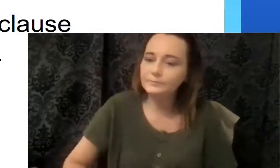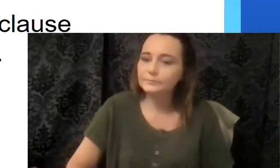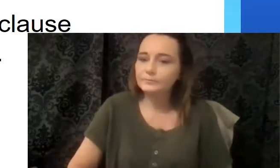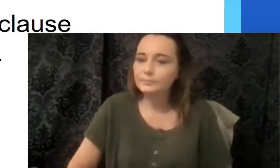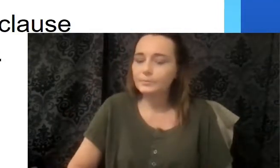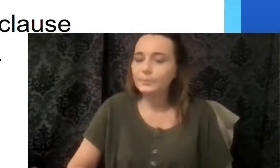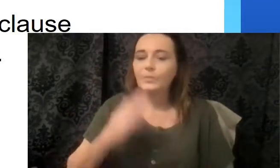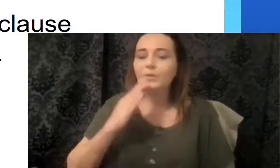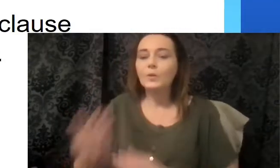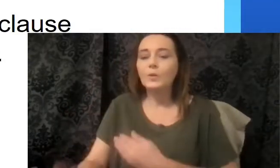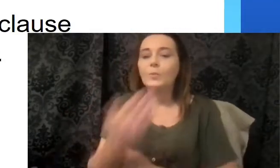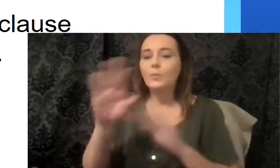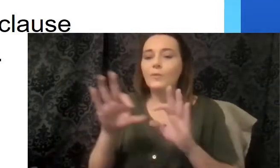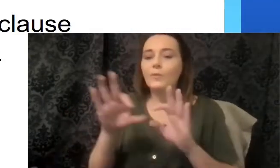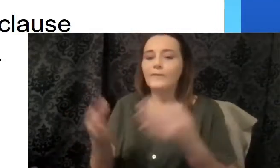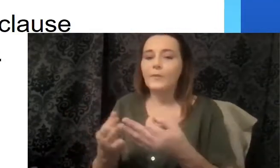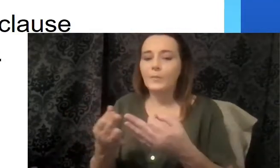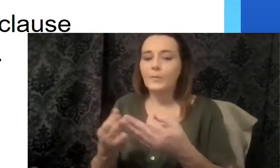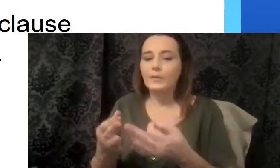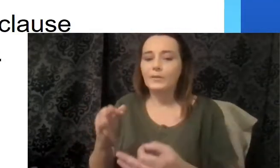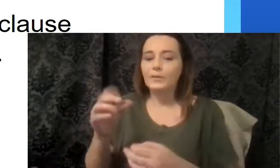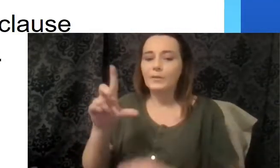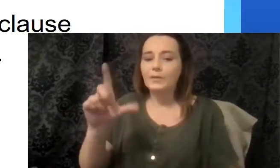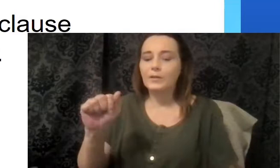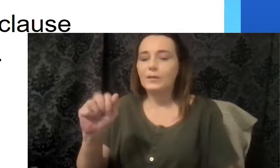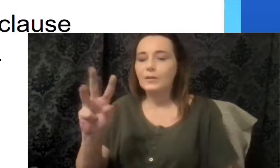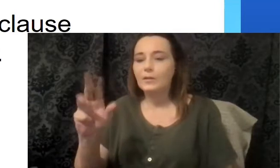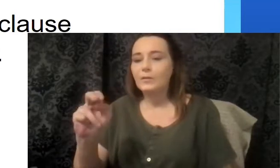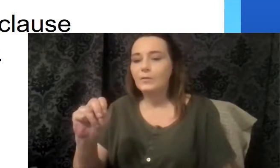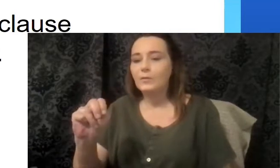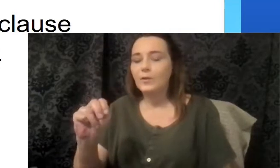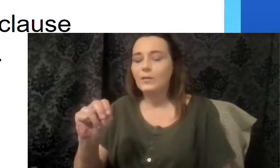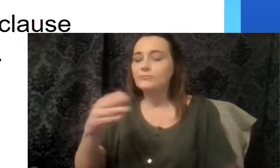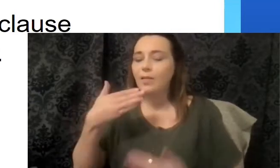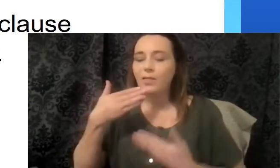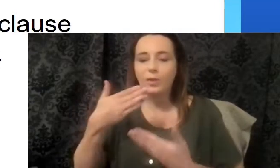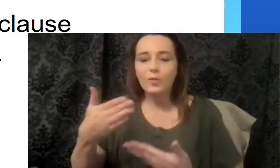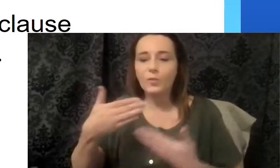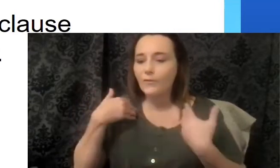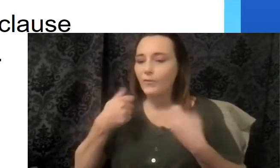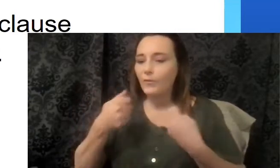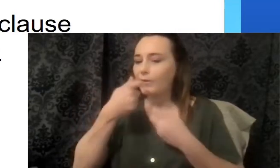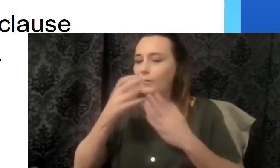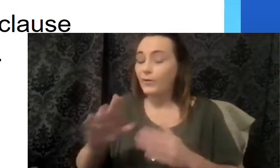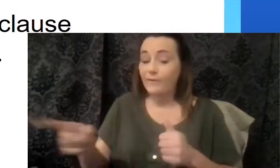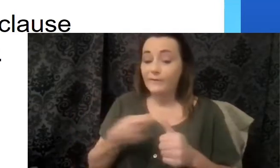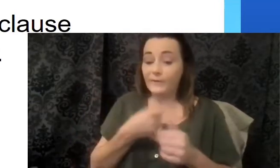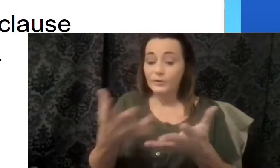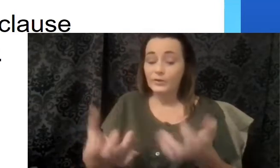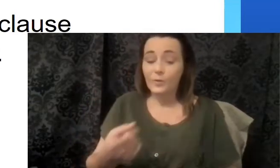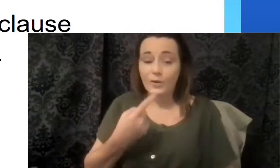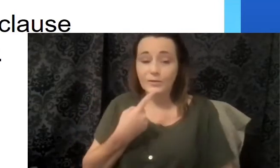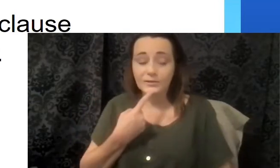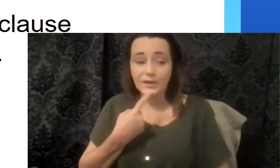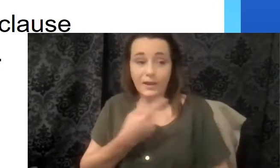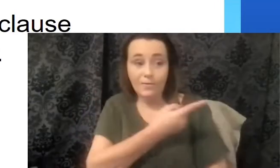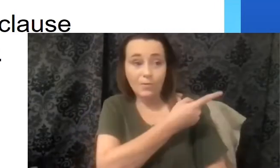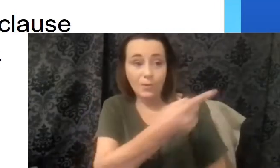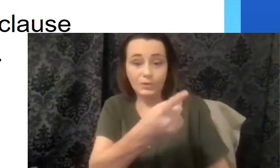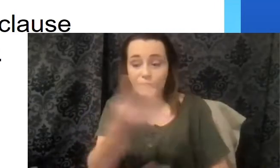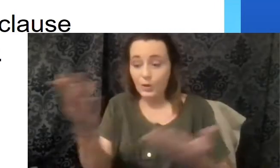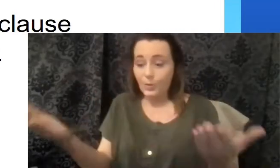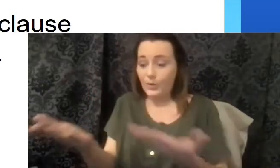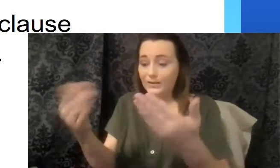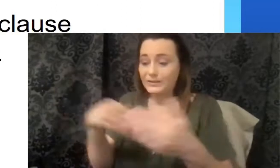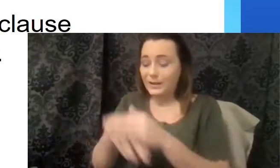Good morning, family. LaWanda, grateful recovering addict. The first thing I would like to say, those of you all that are present there, if you all